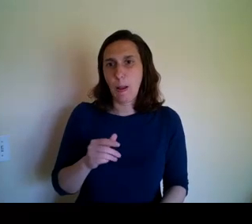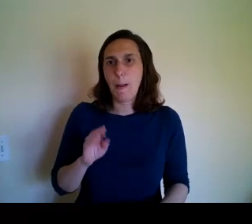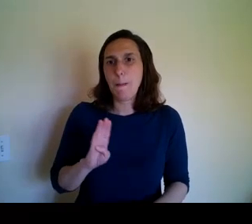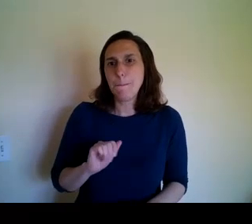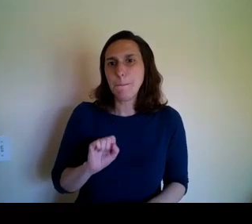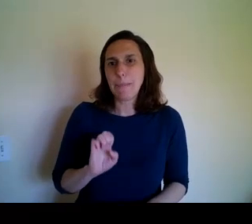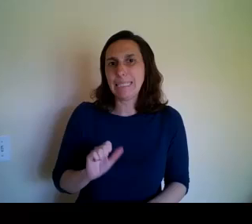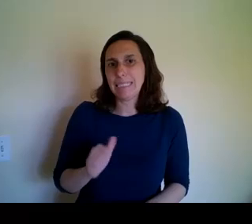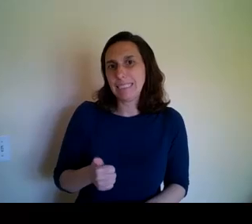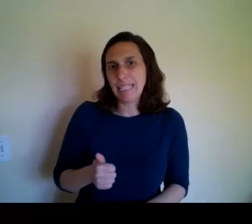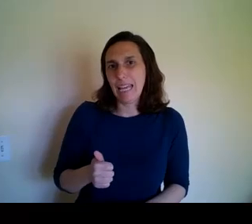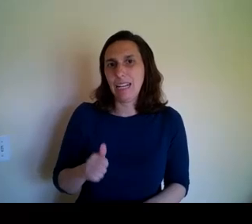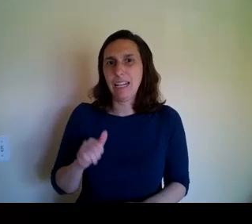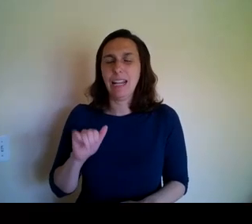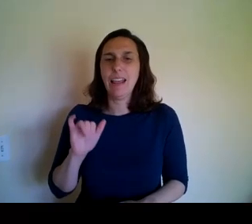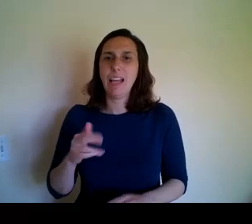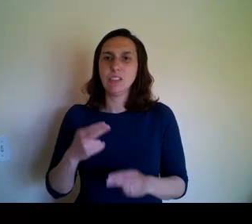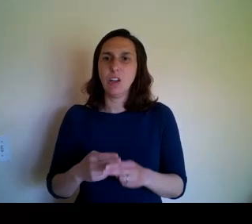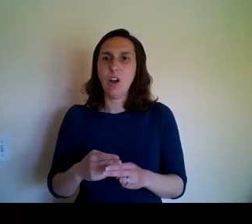called the common logarithm.